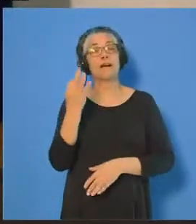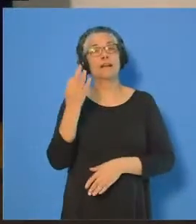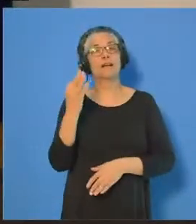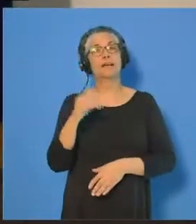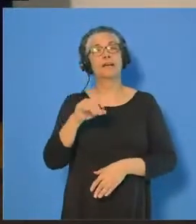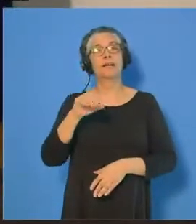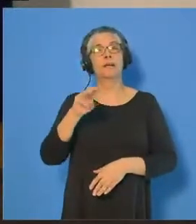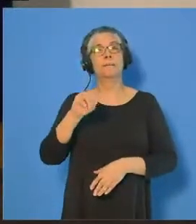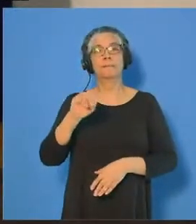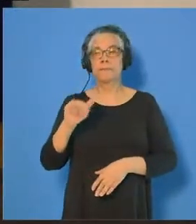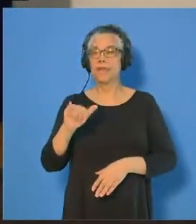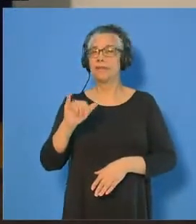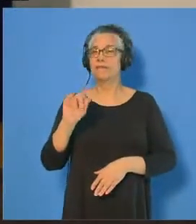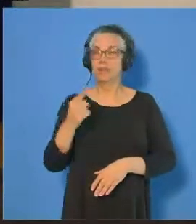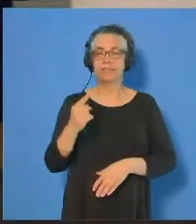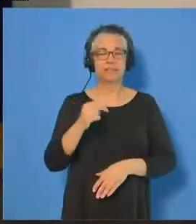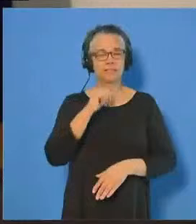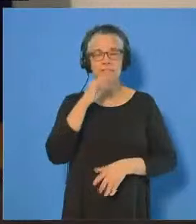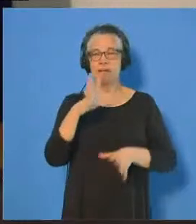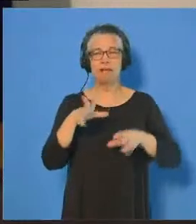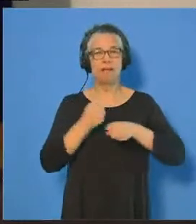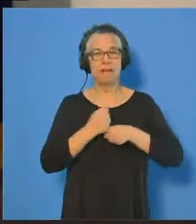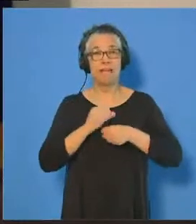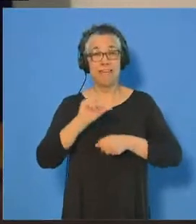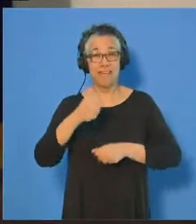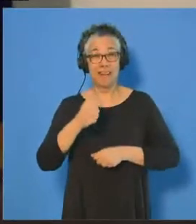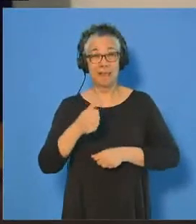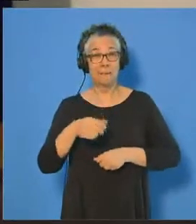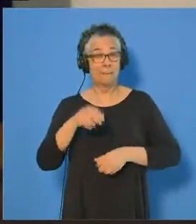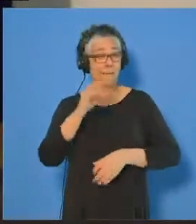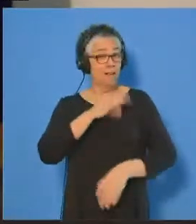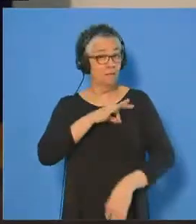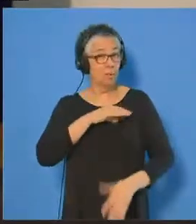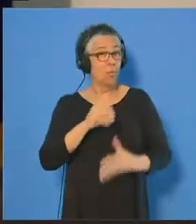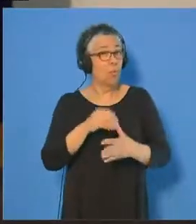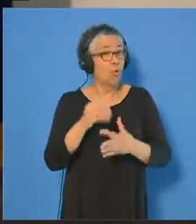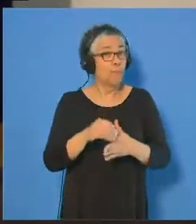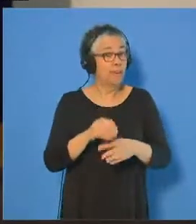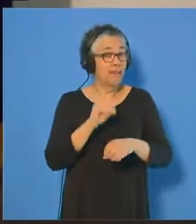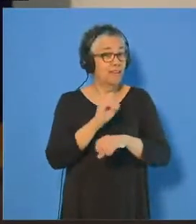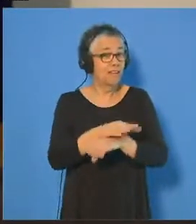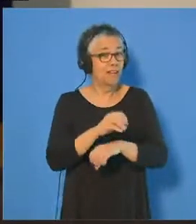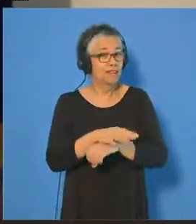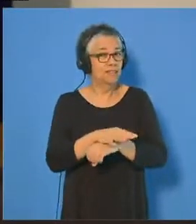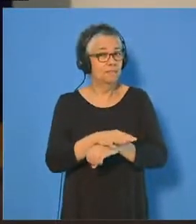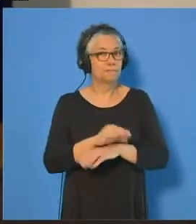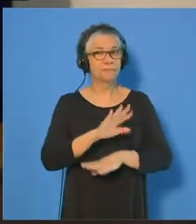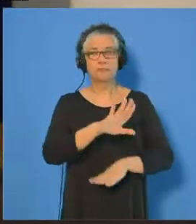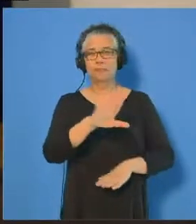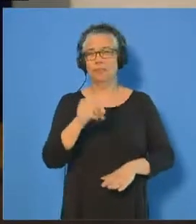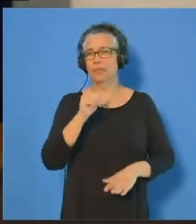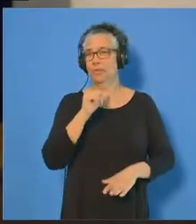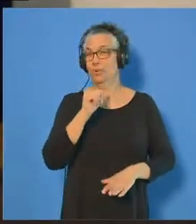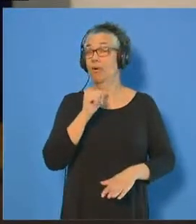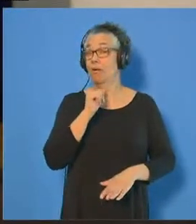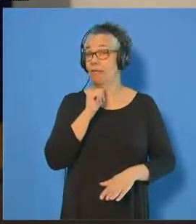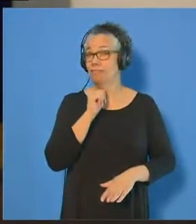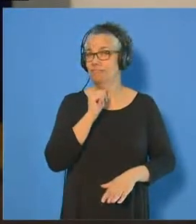May, have not received any benefit or been advised that you are